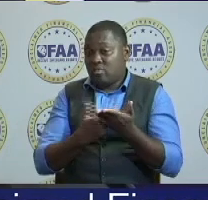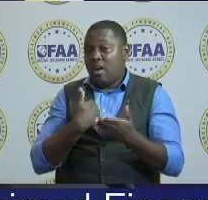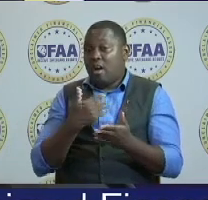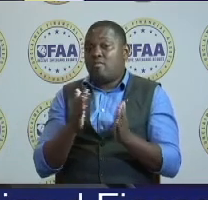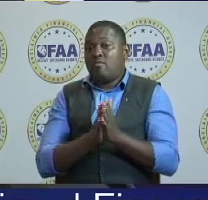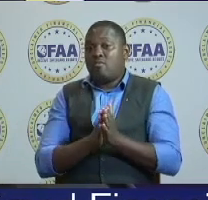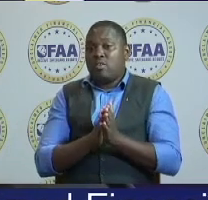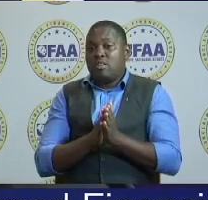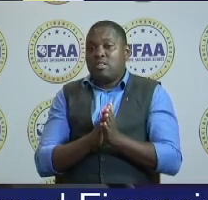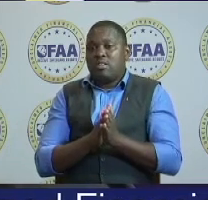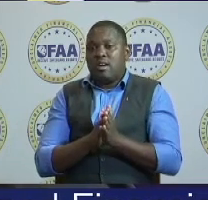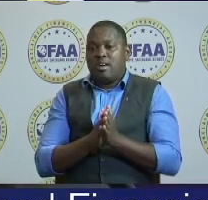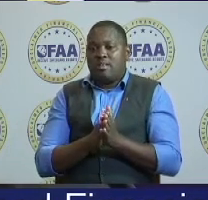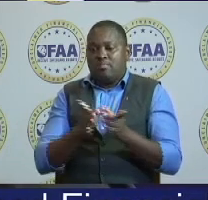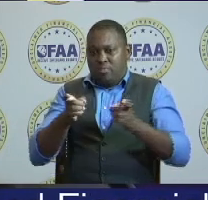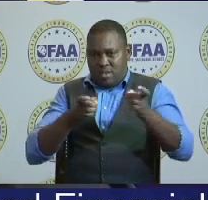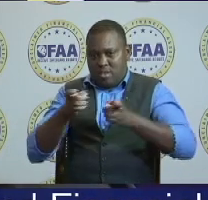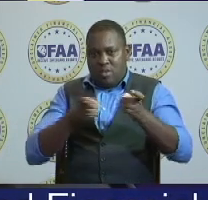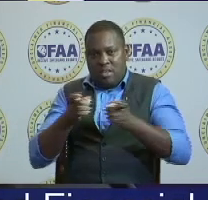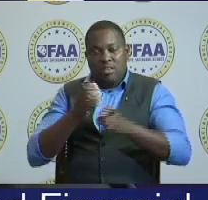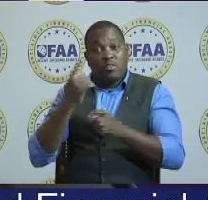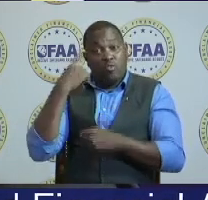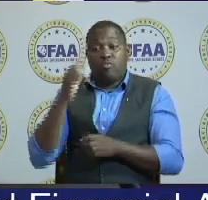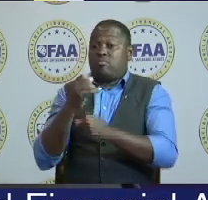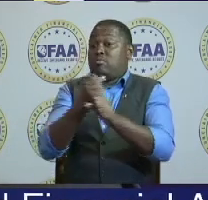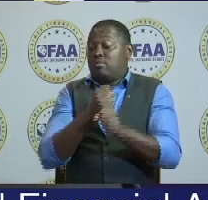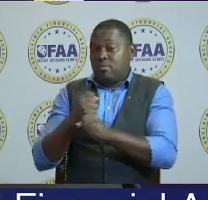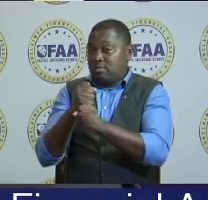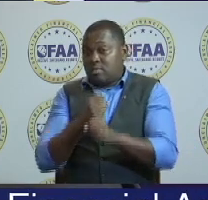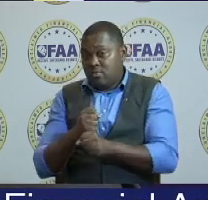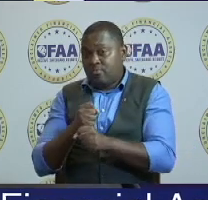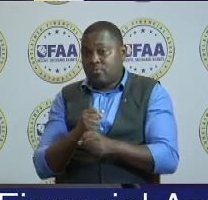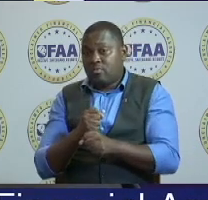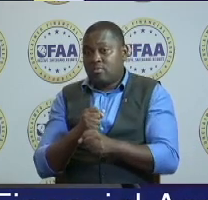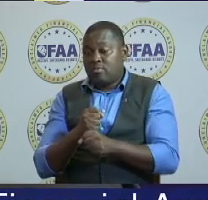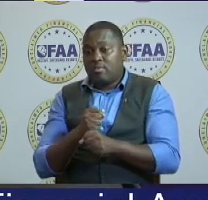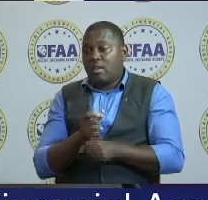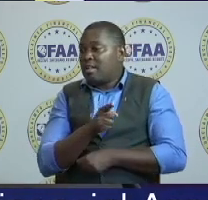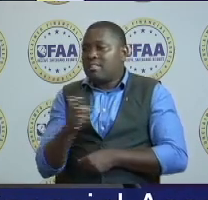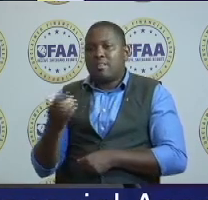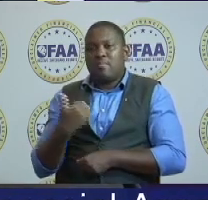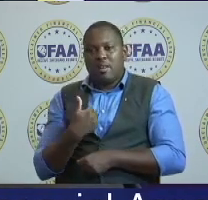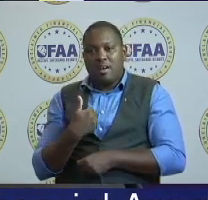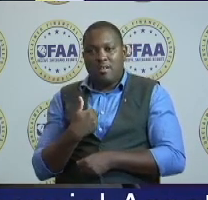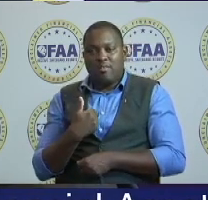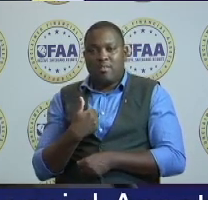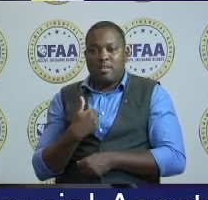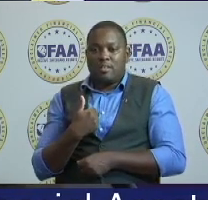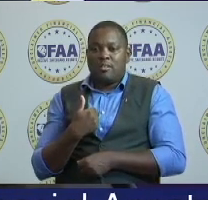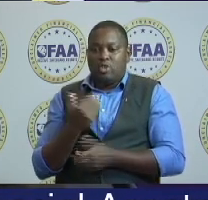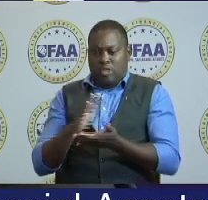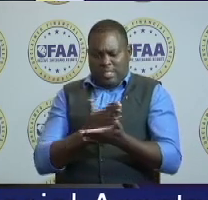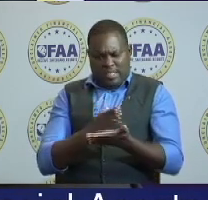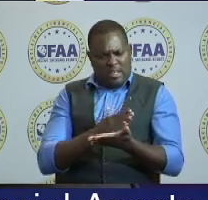is the regulator of the SACOs. So we see, because they don't have a limited share capital for